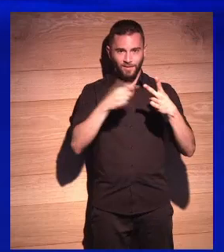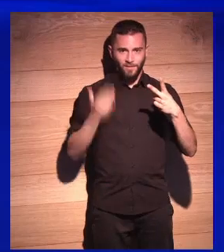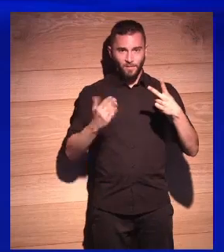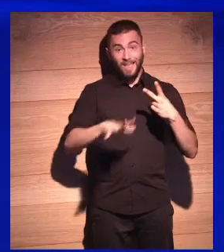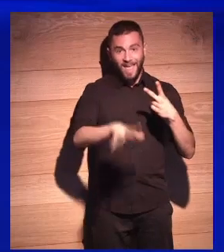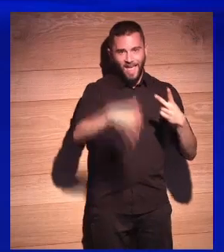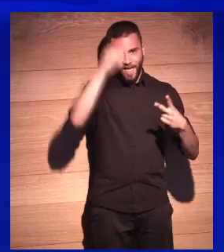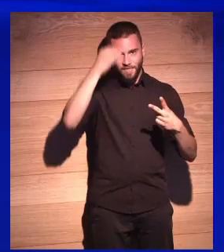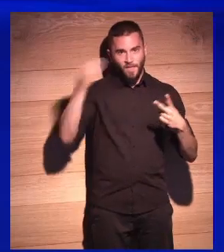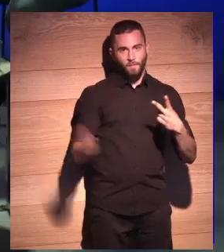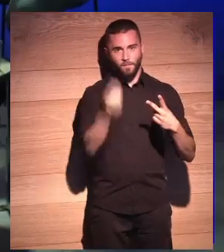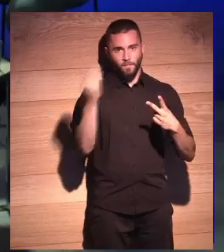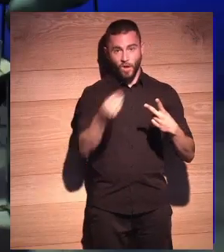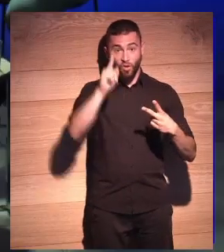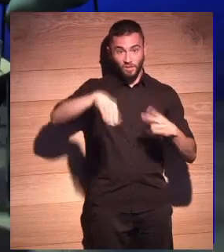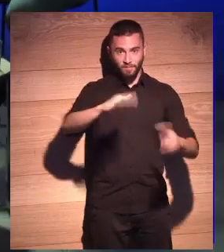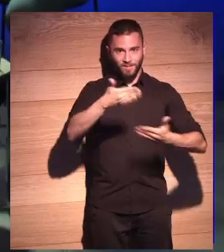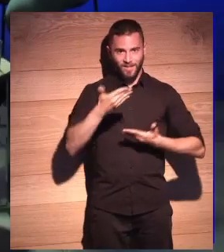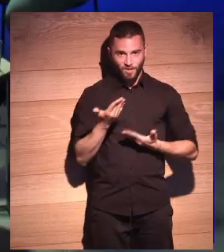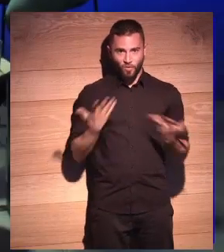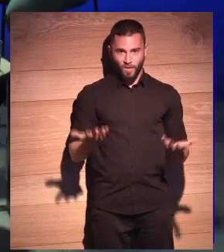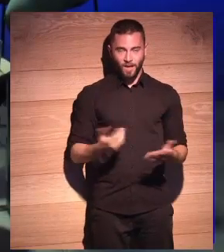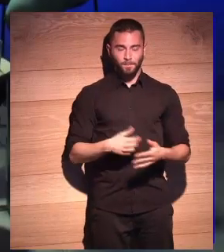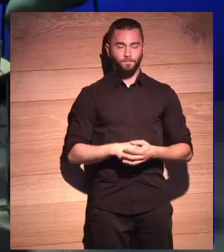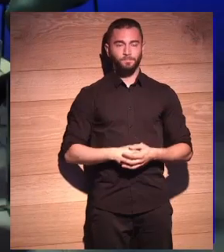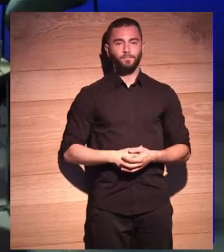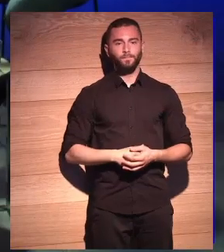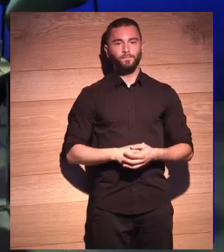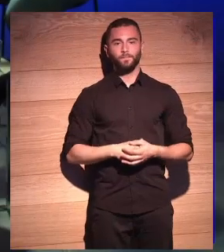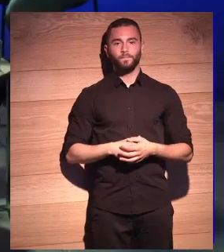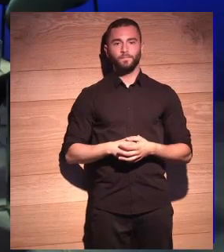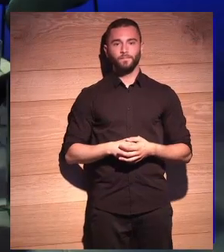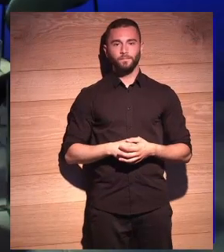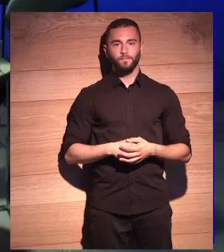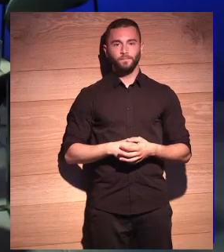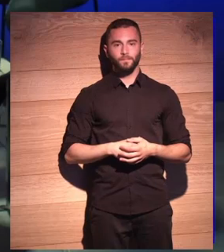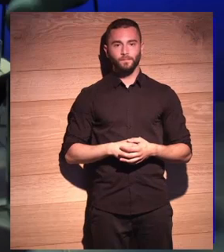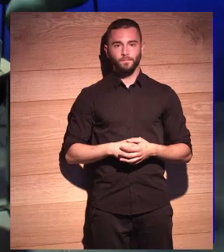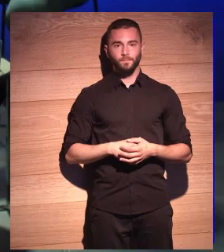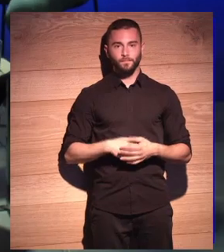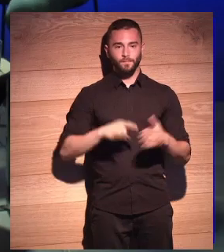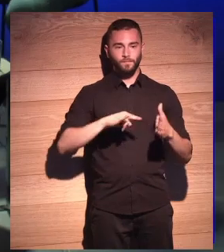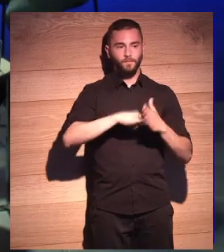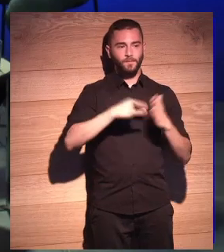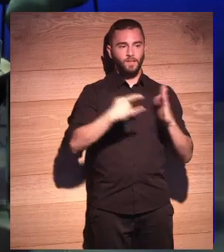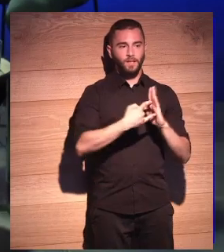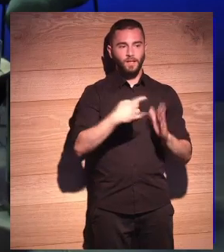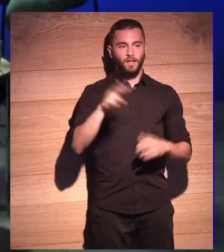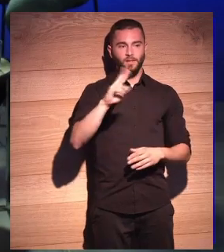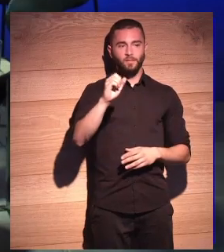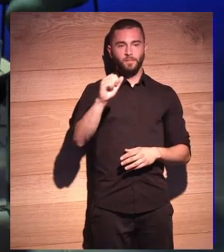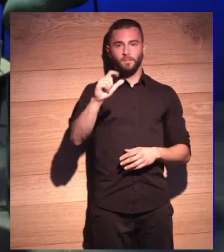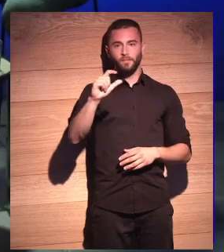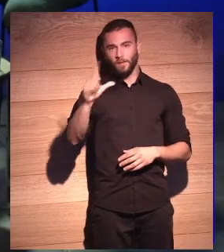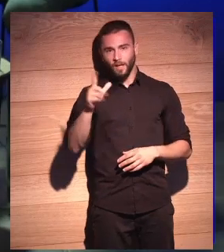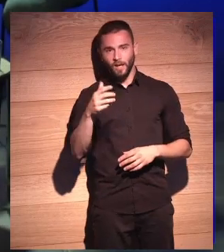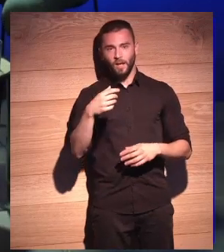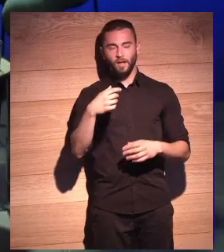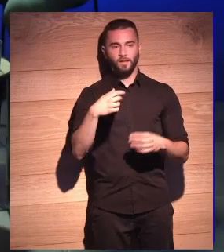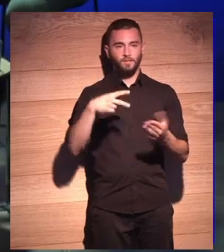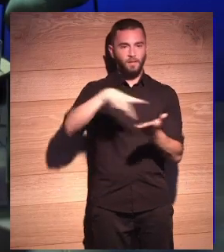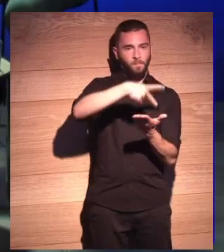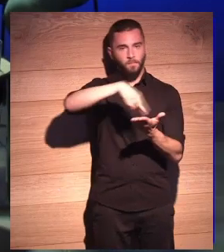can understand it. So there are a number of, and we work with VR techniques